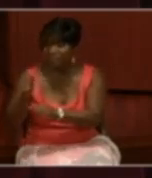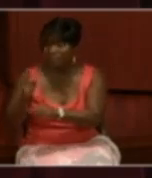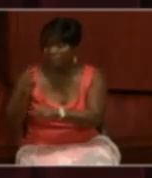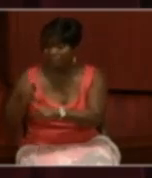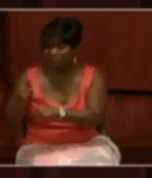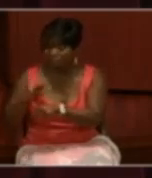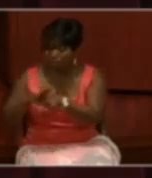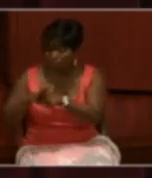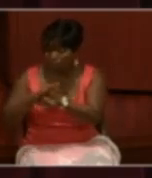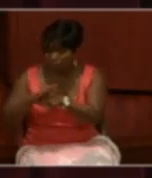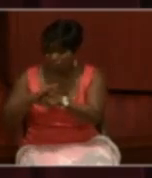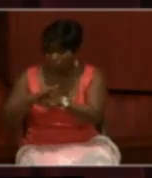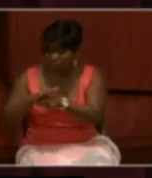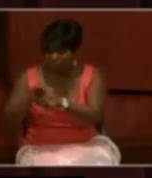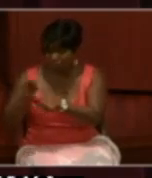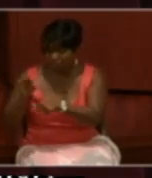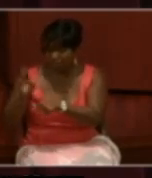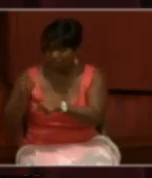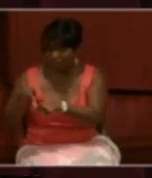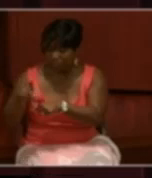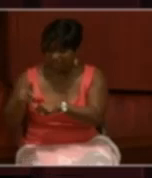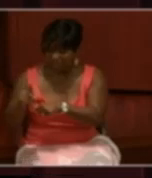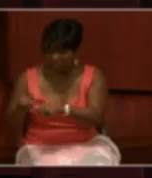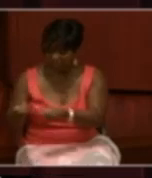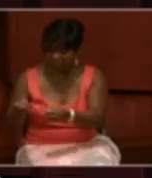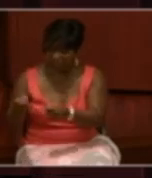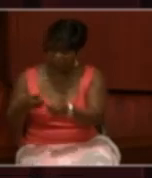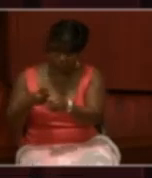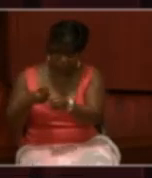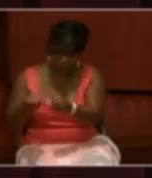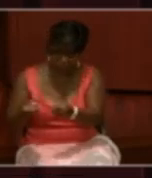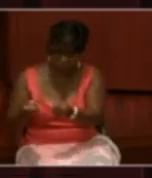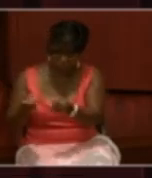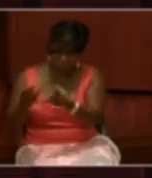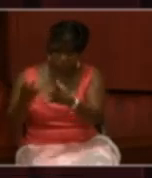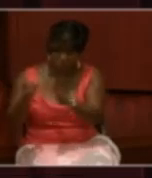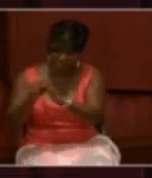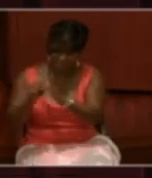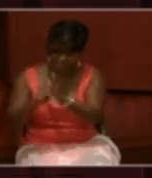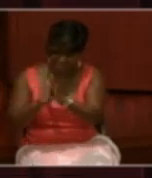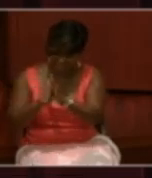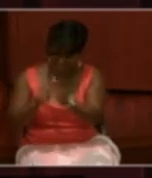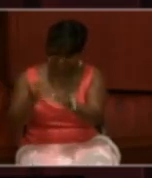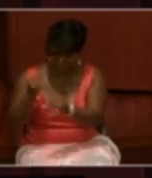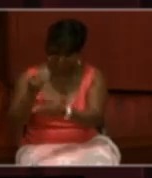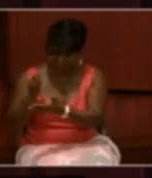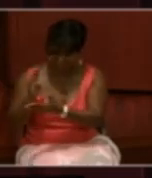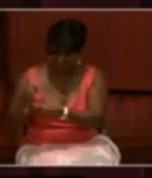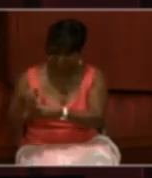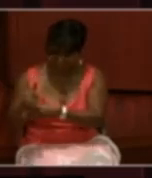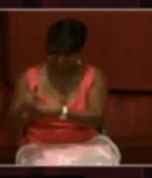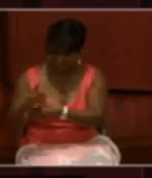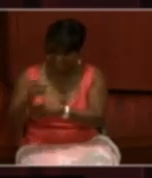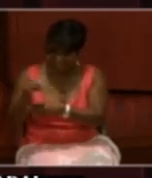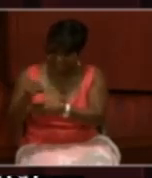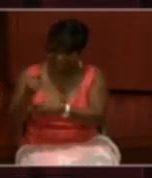the Freedman's Bank was one of the first multi-state financial institutions, and oftentimes it's going to be the only